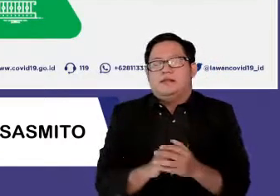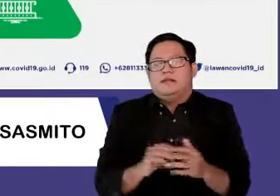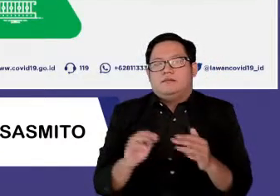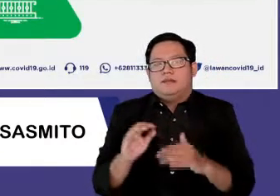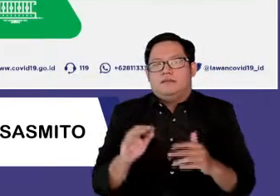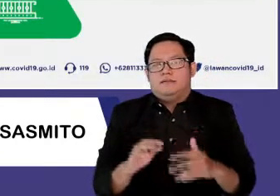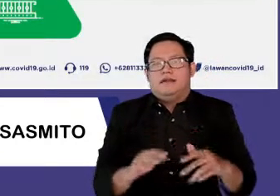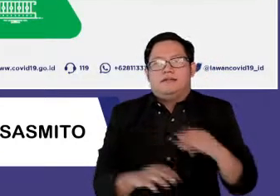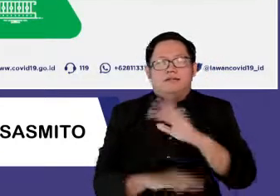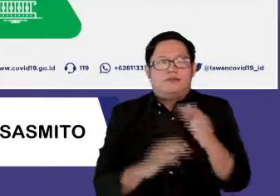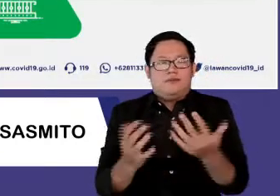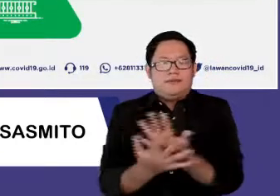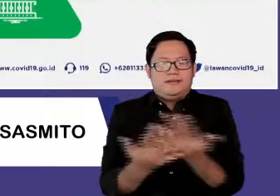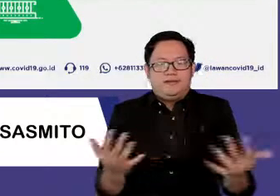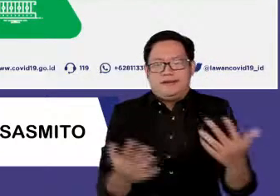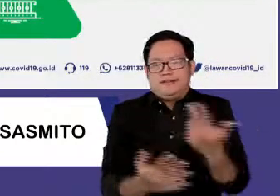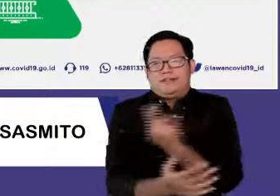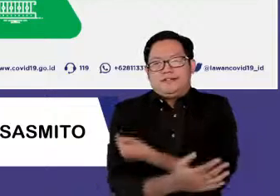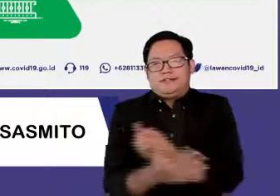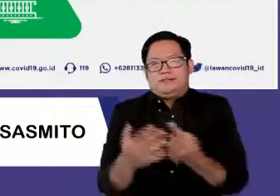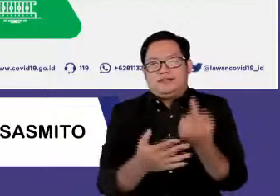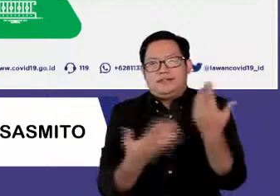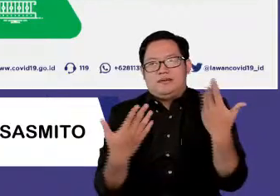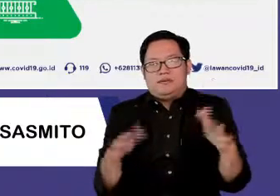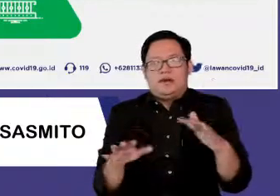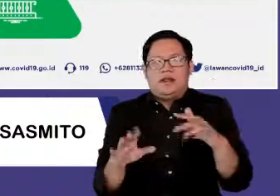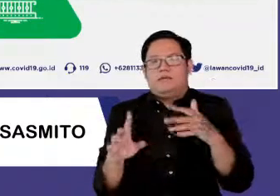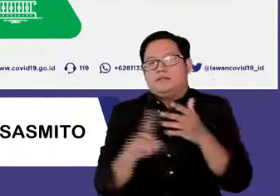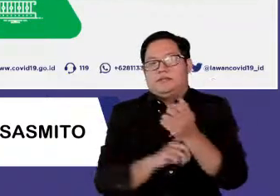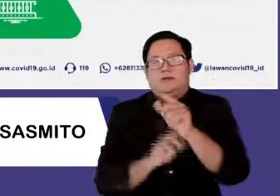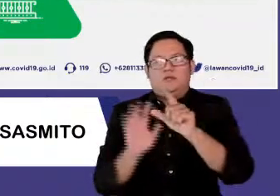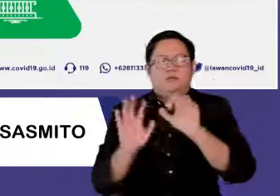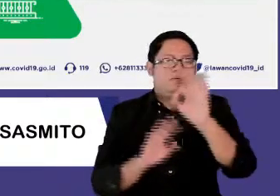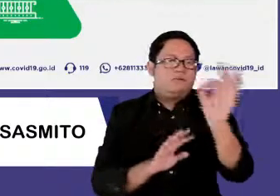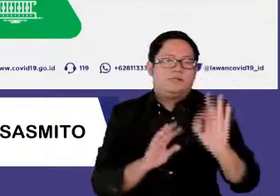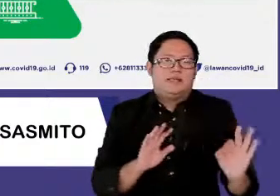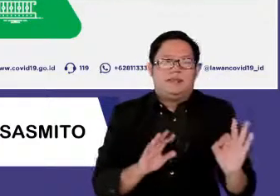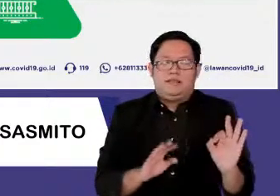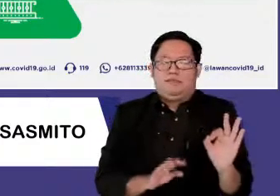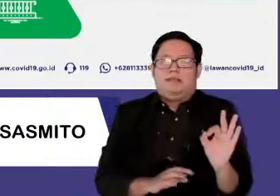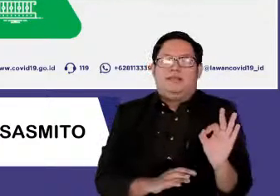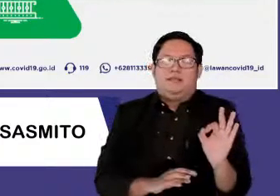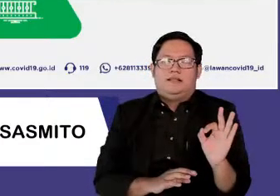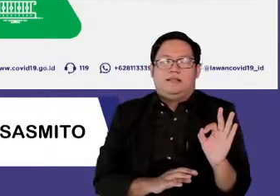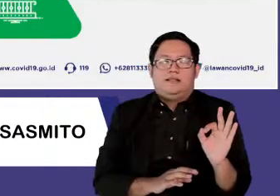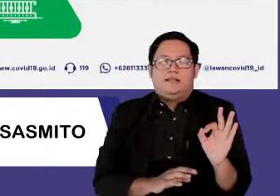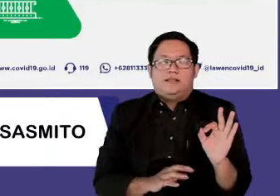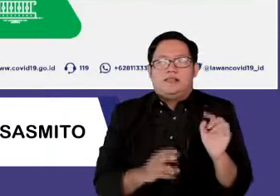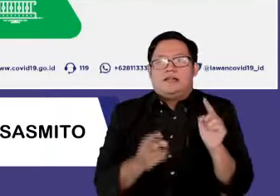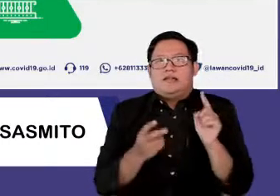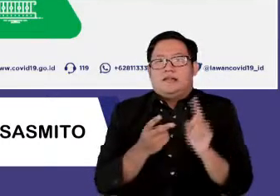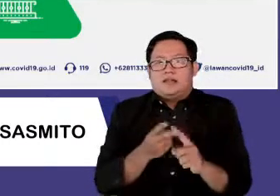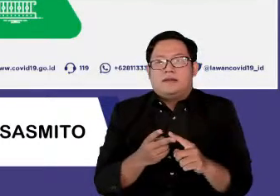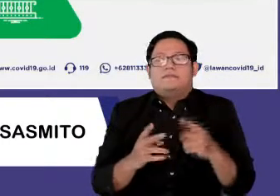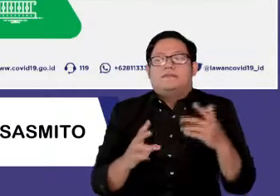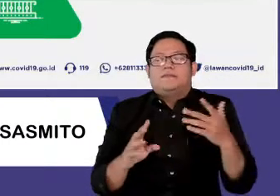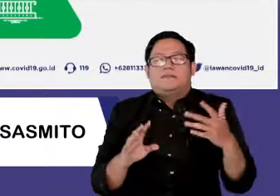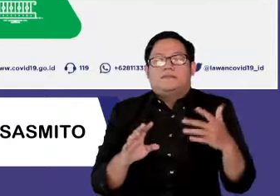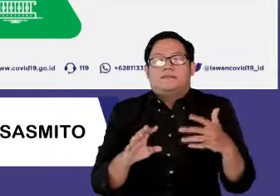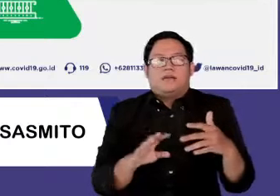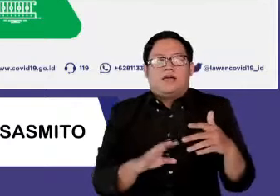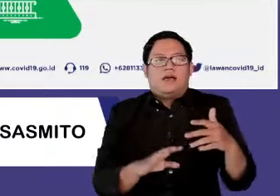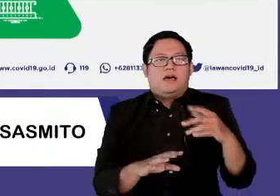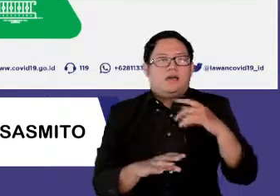first dose of vaccine done for 70% of the general population and 60% of the